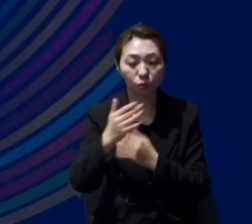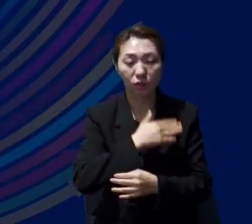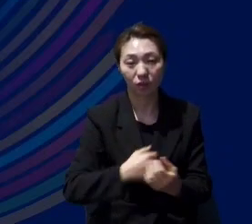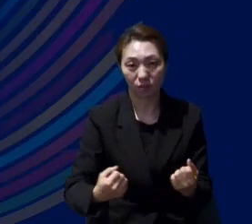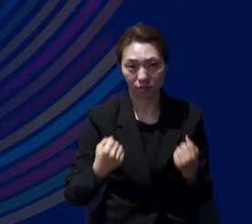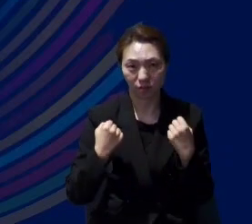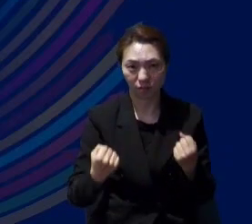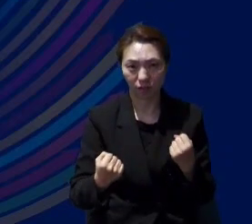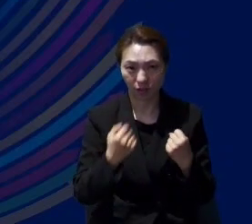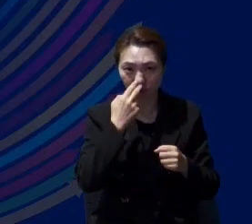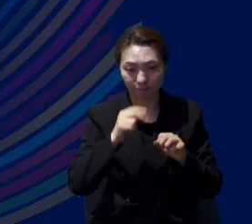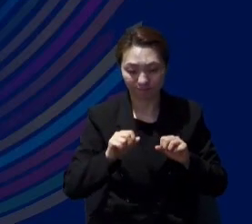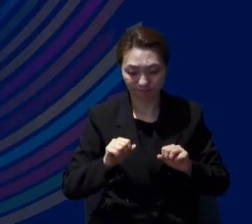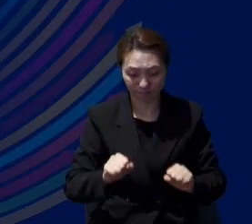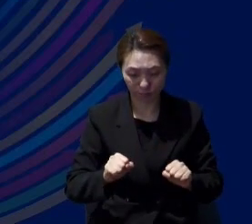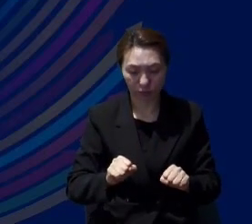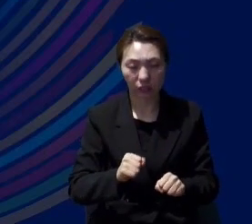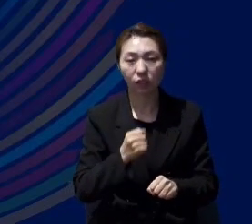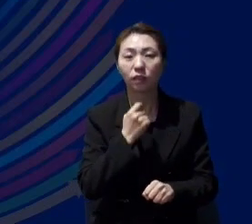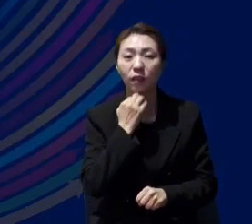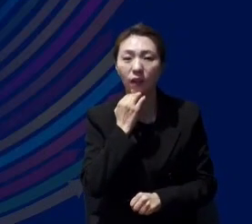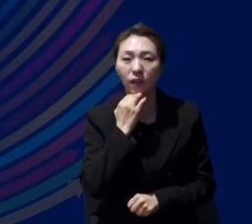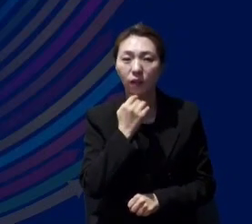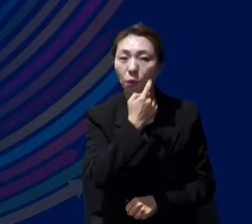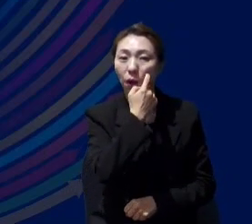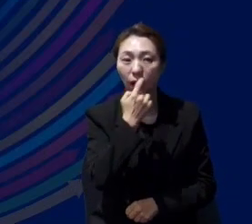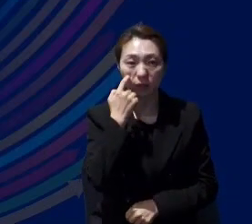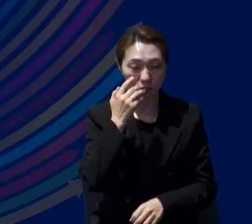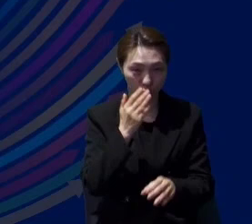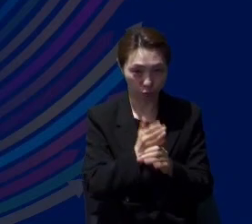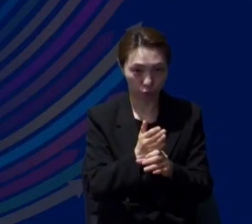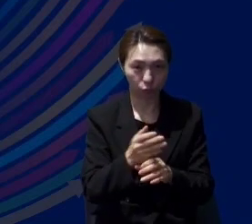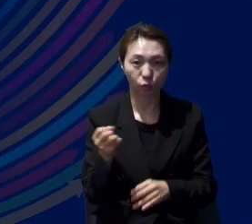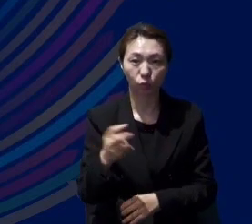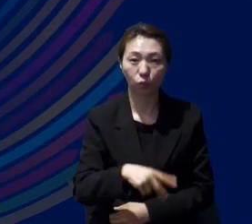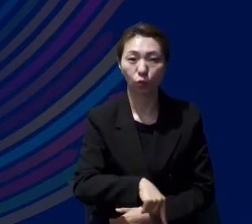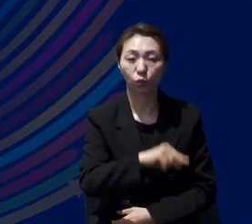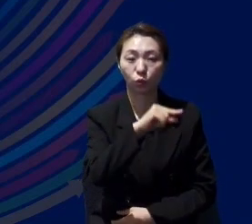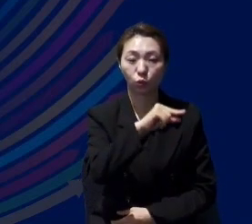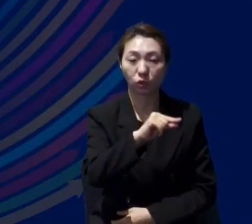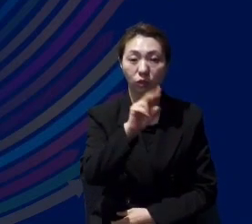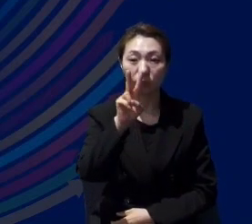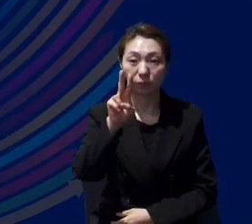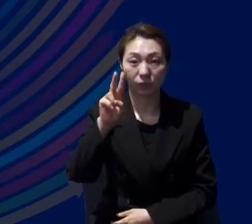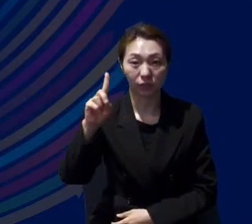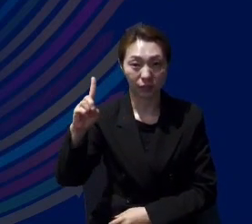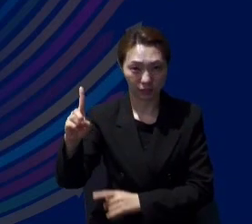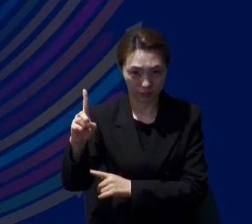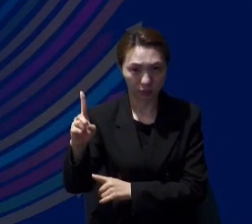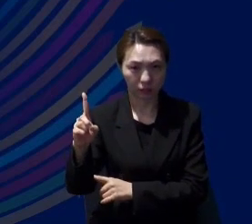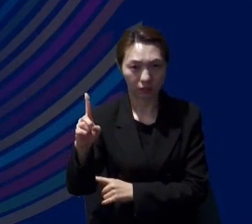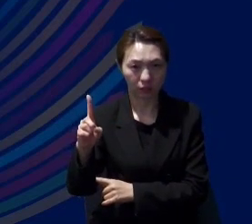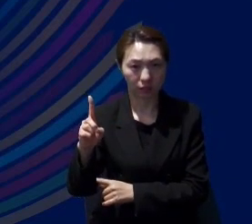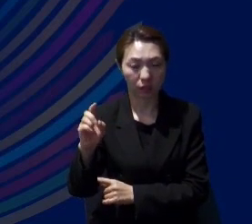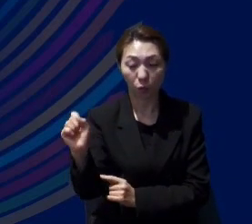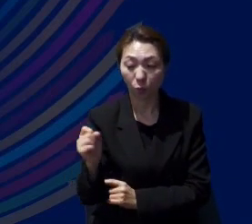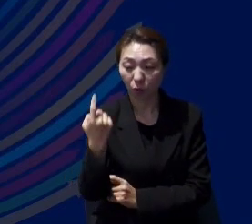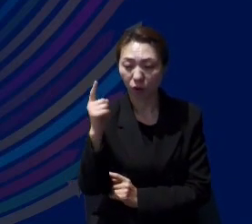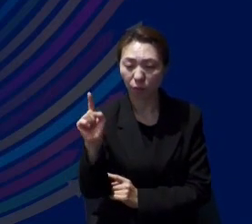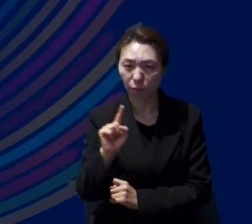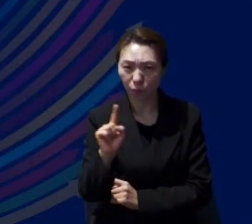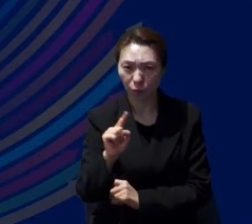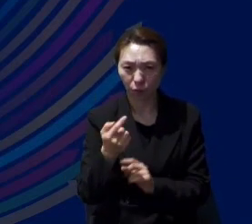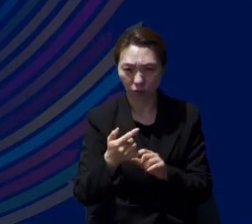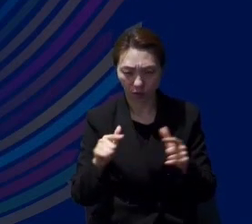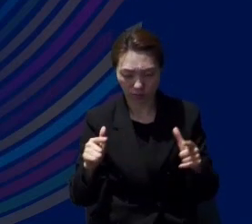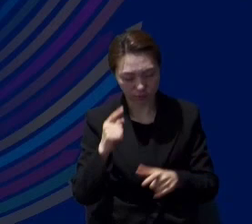list of causes that the GBD considers, and similarly with risk factors. And this particular project and part of the